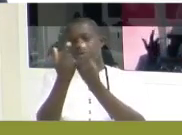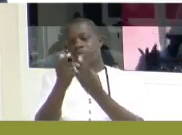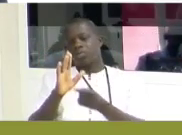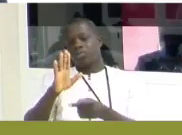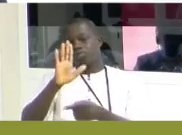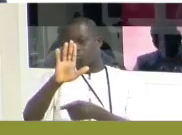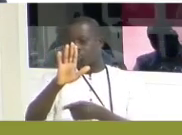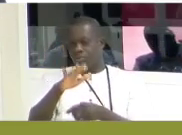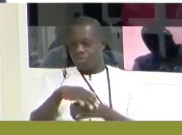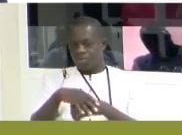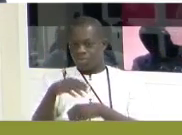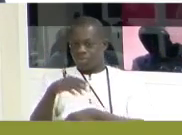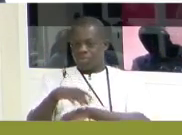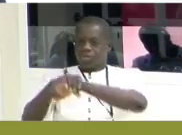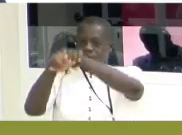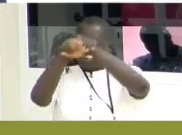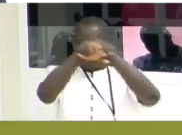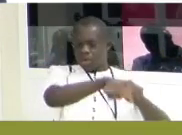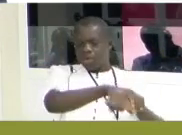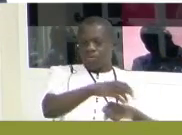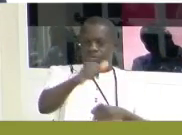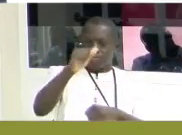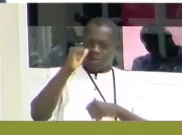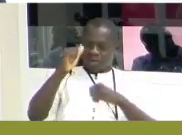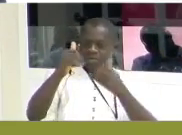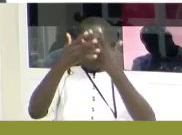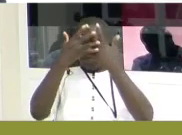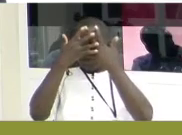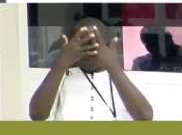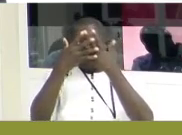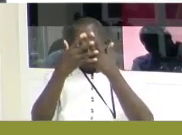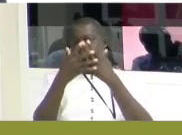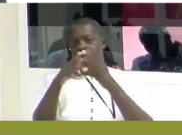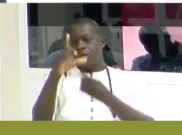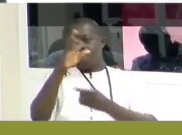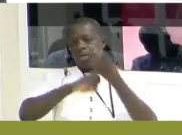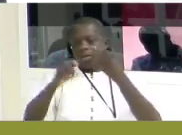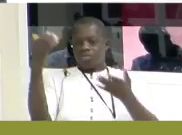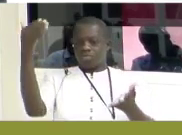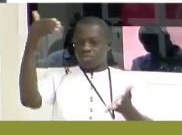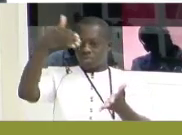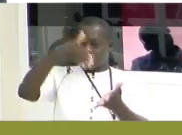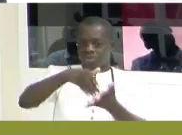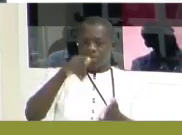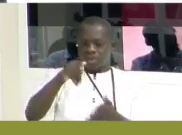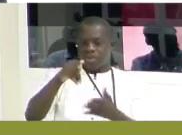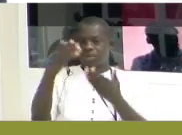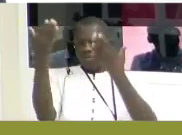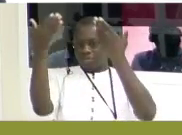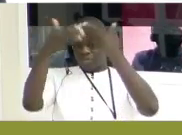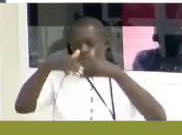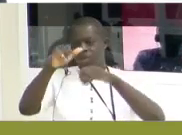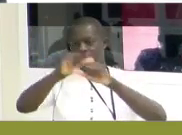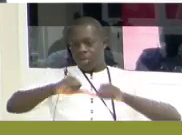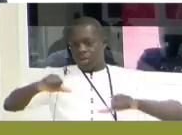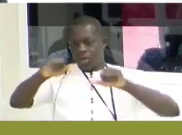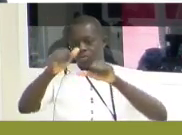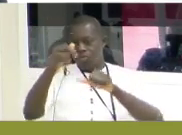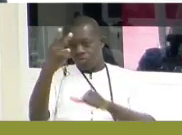the cell again until that night. around 2 to 3